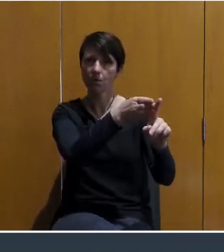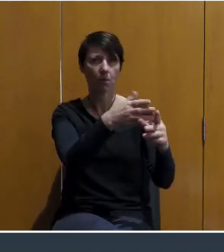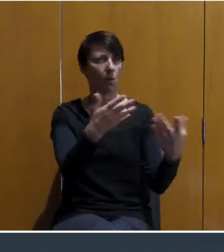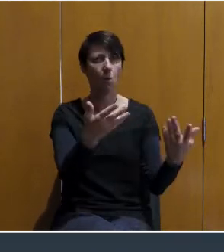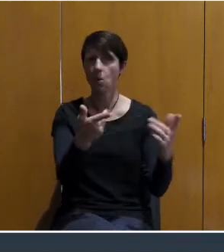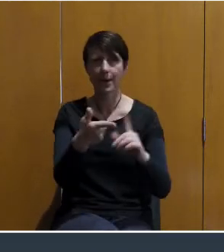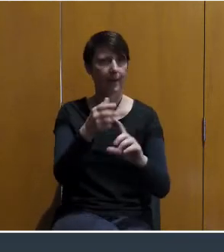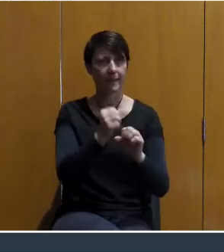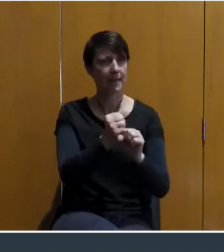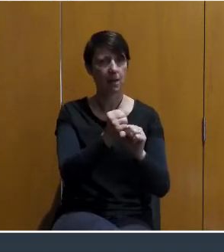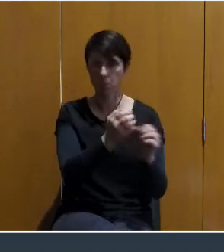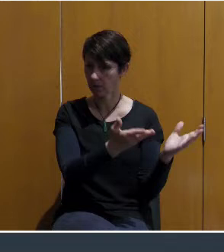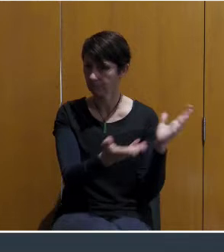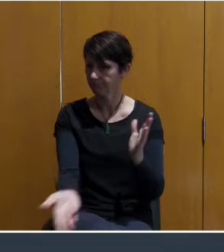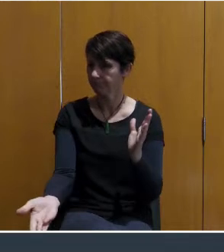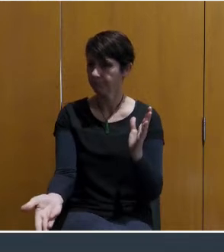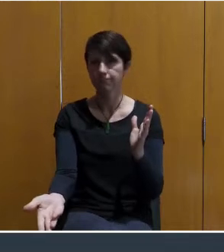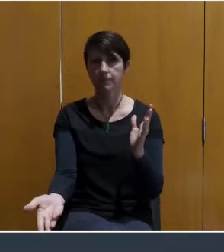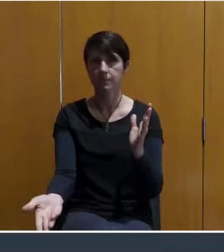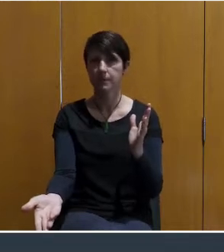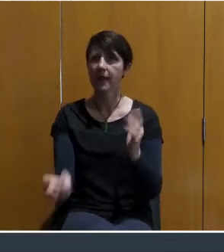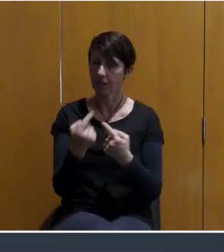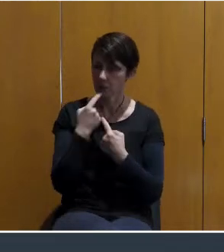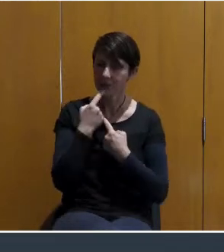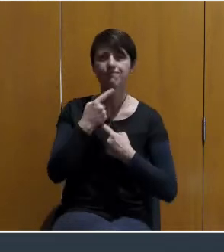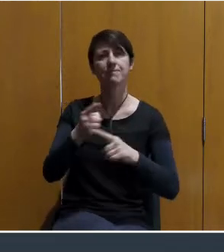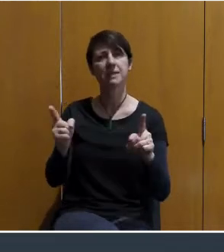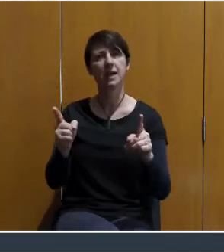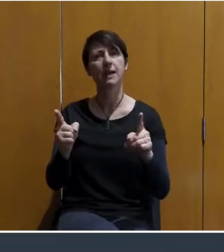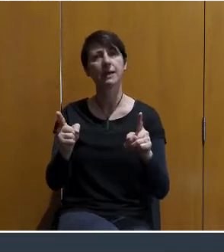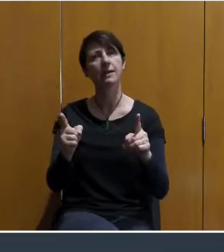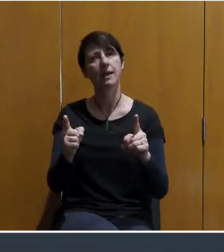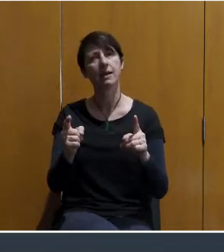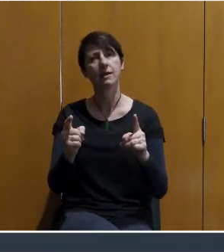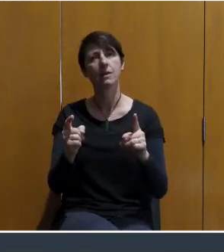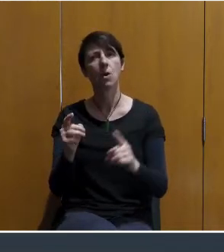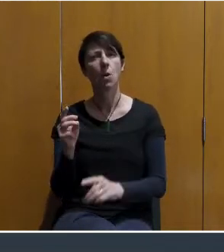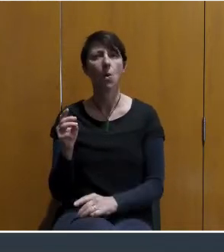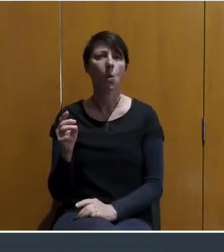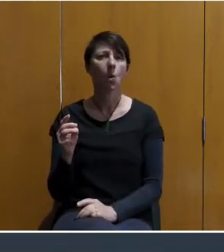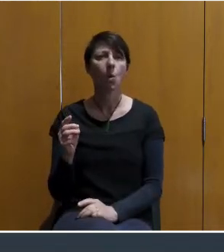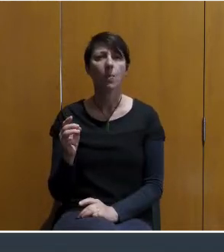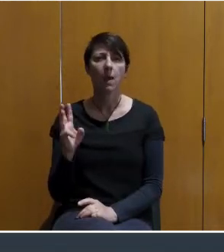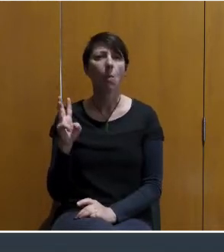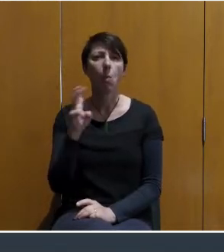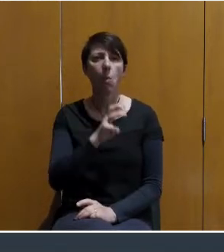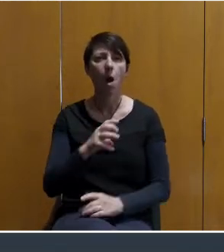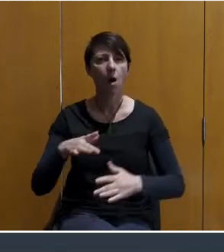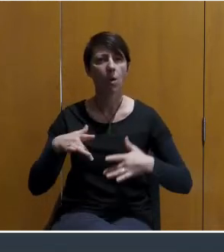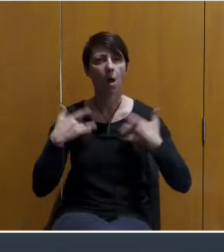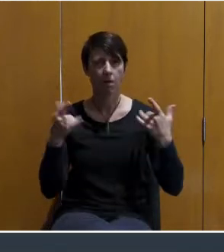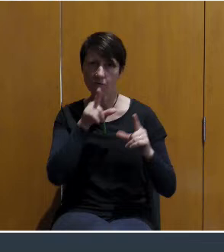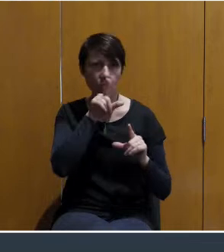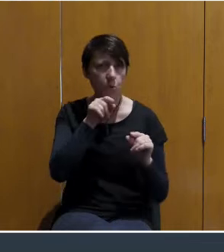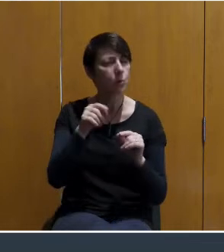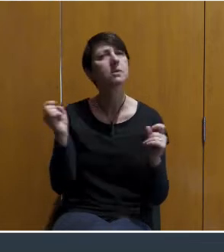creating that wildlife is important to you as a council listener. So I want to thank you for that,